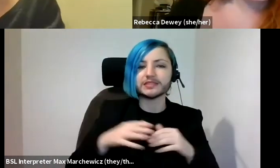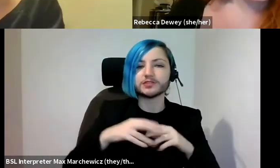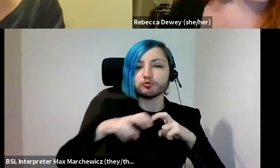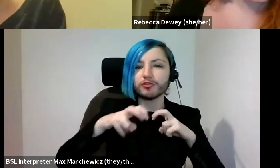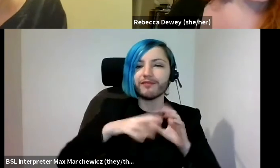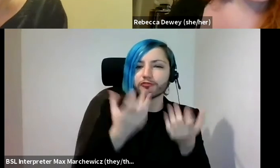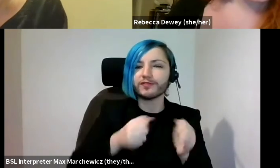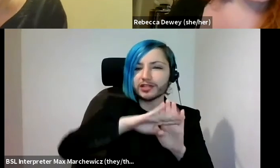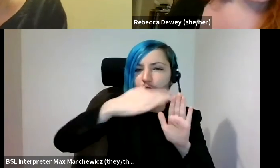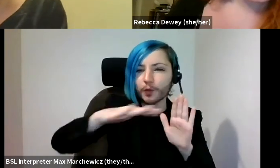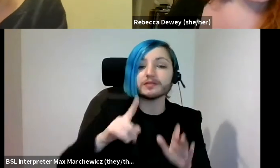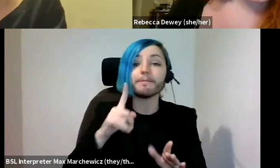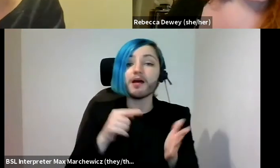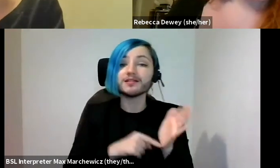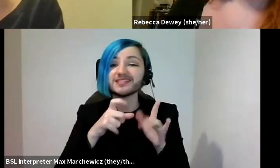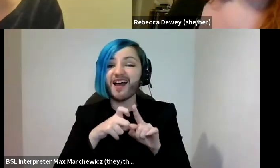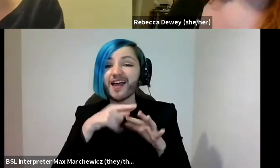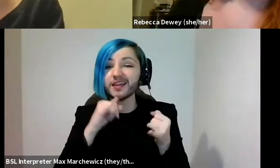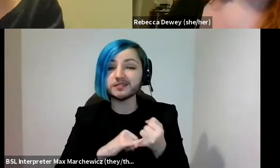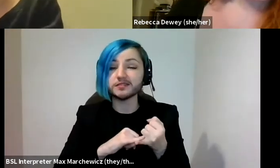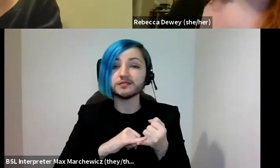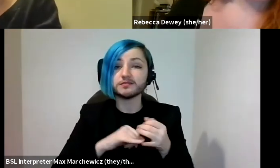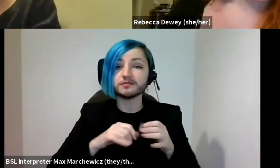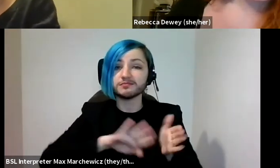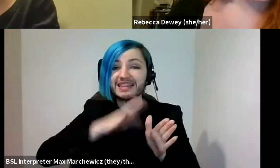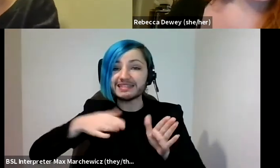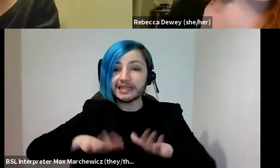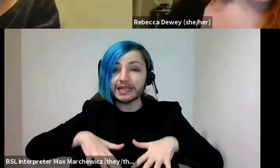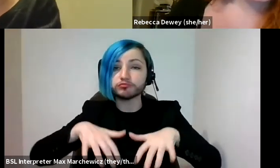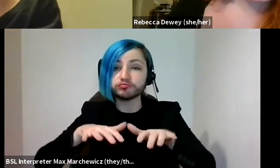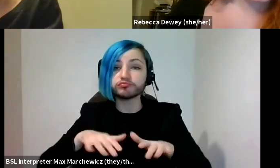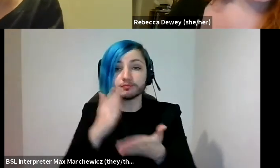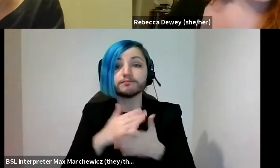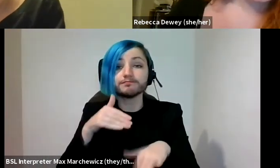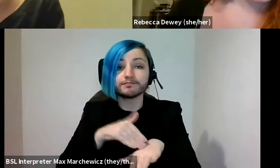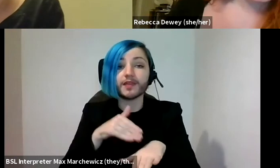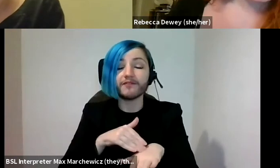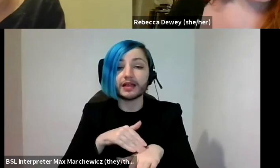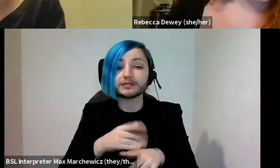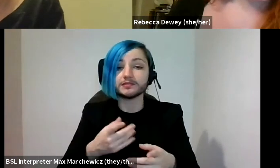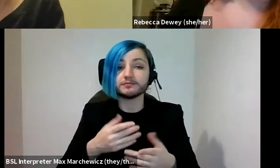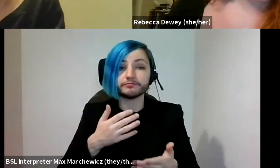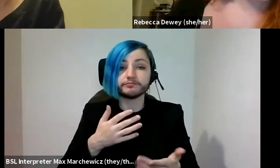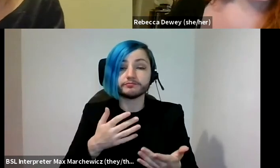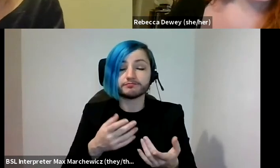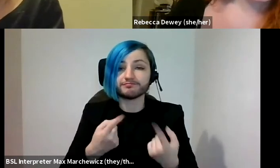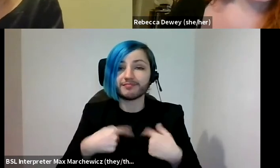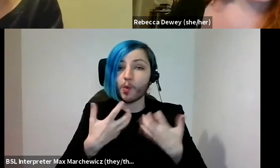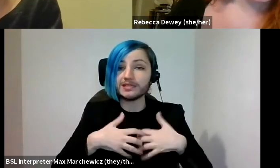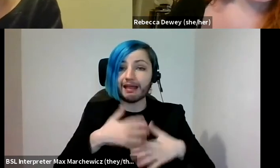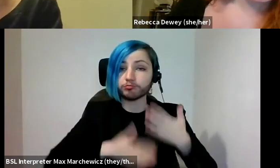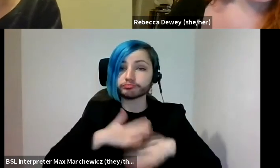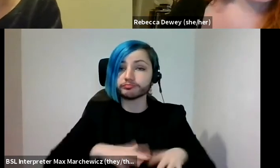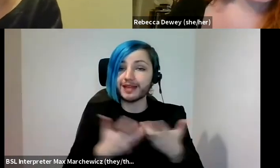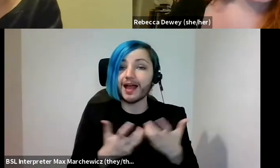but tidal effects can affect the overall behavior of the instrument. And so